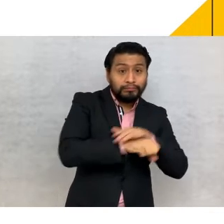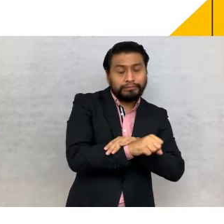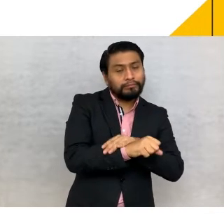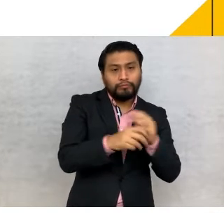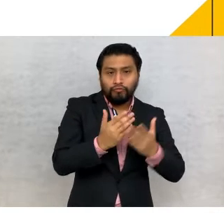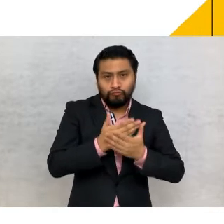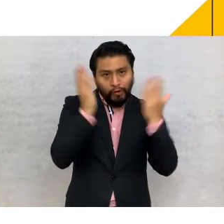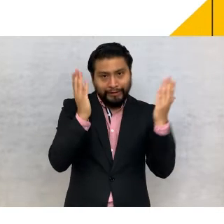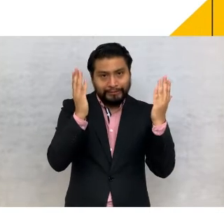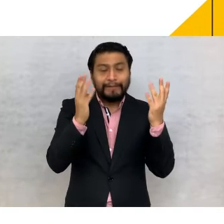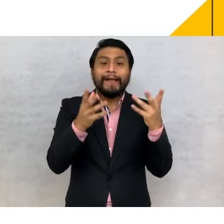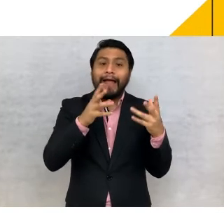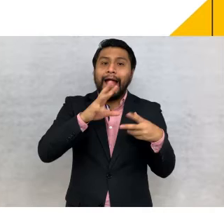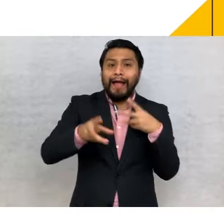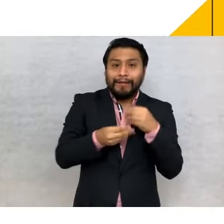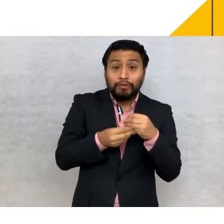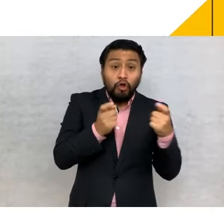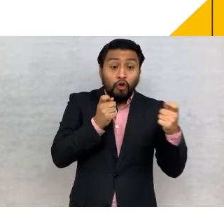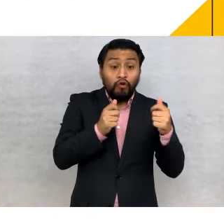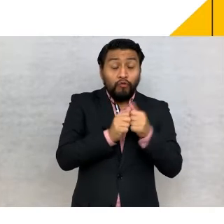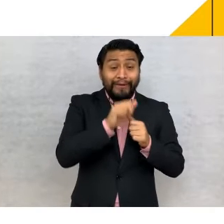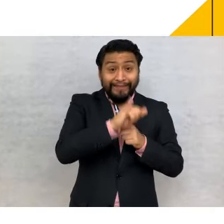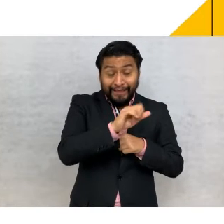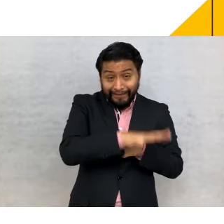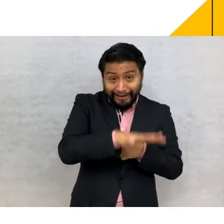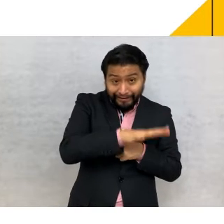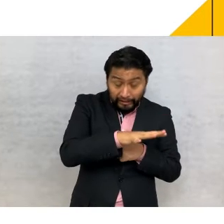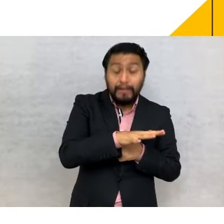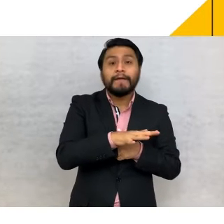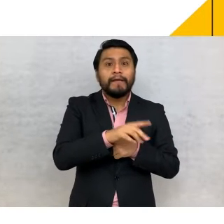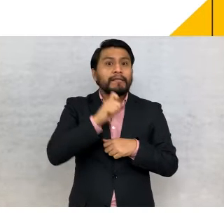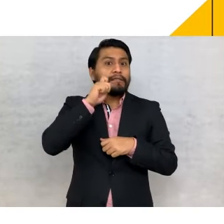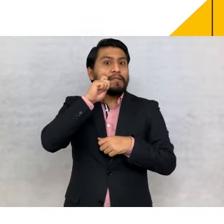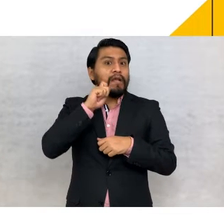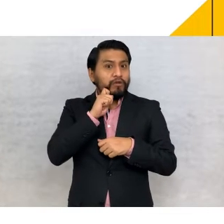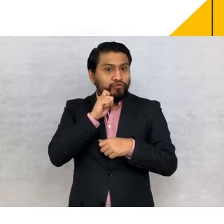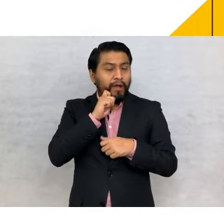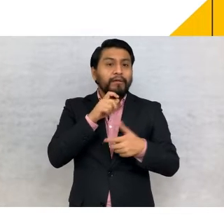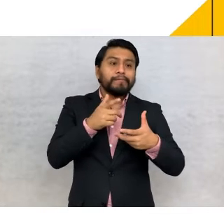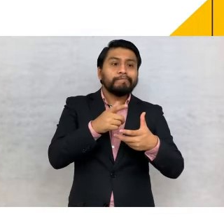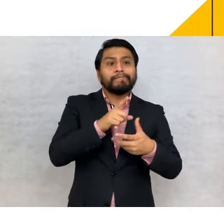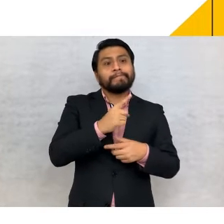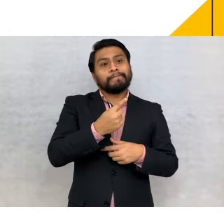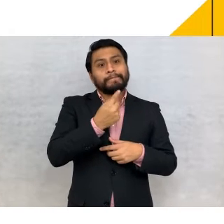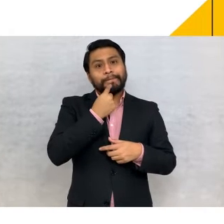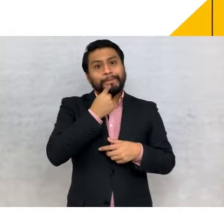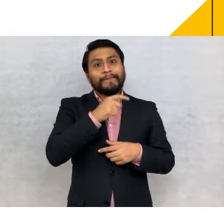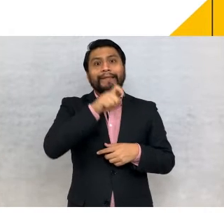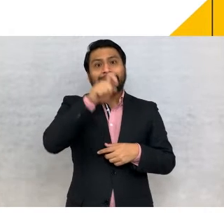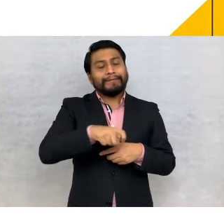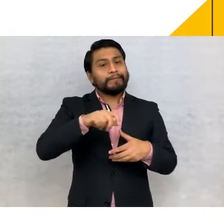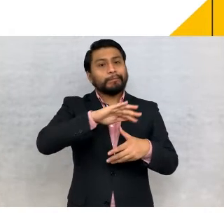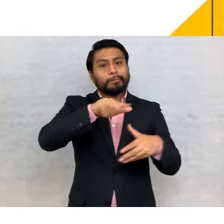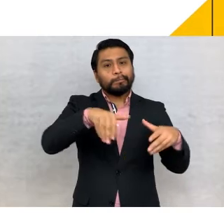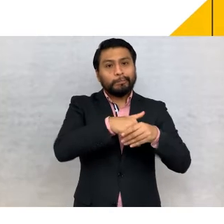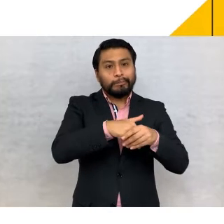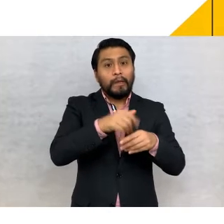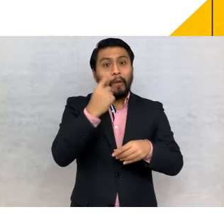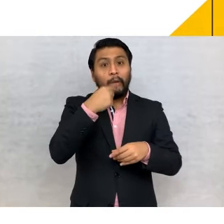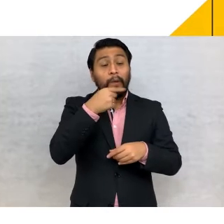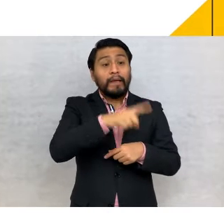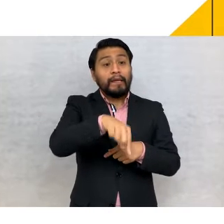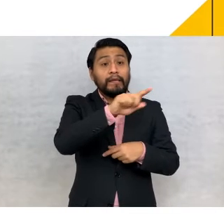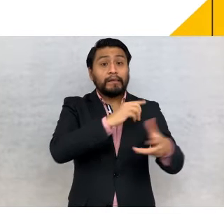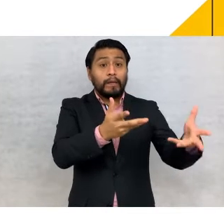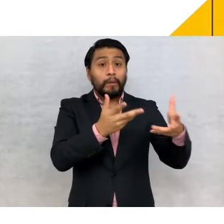addition, control within this area, the control of sexual morality, marriage prohibitions for those who were predicted to